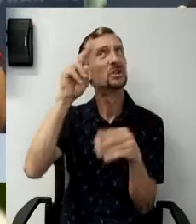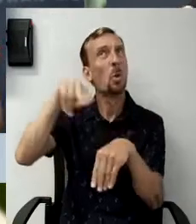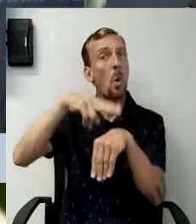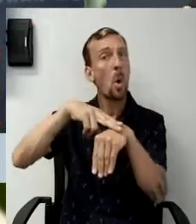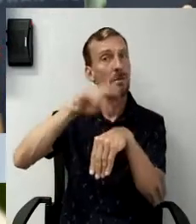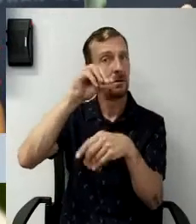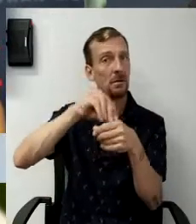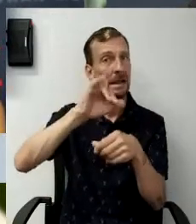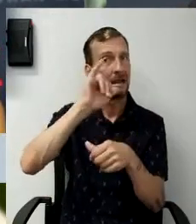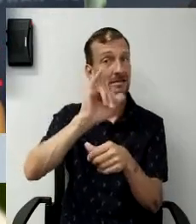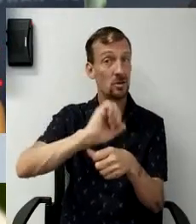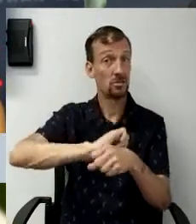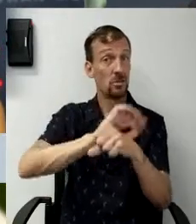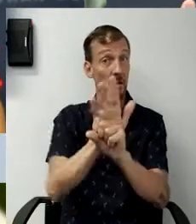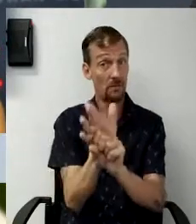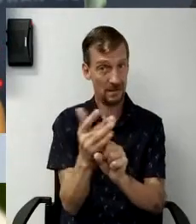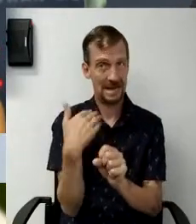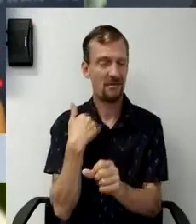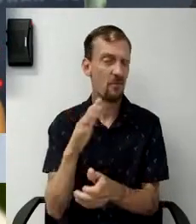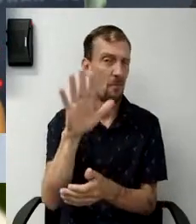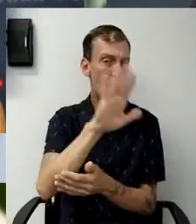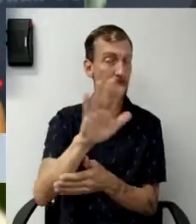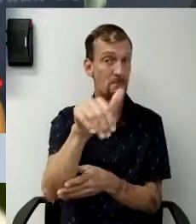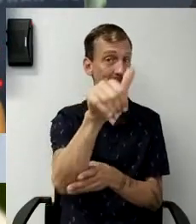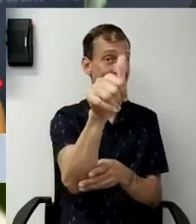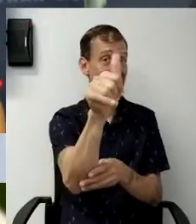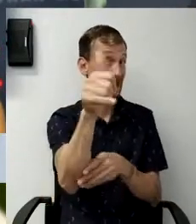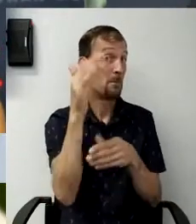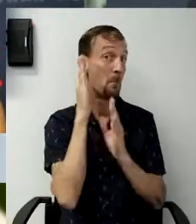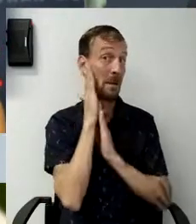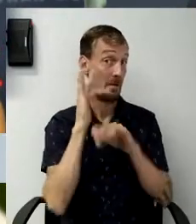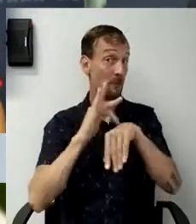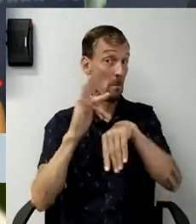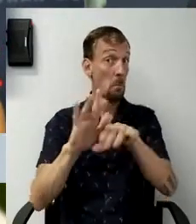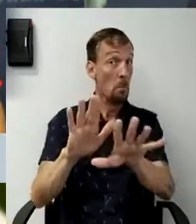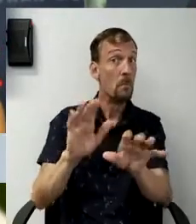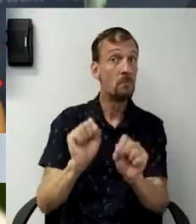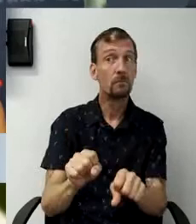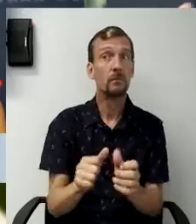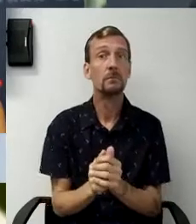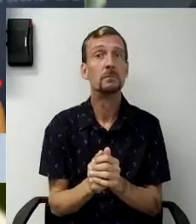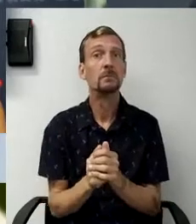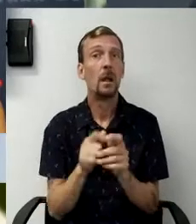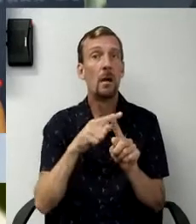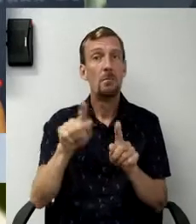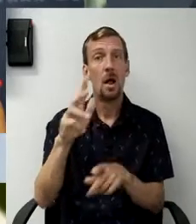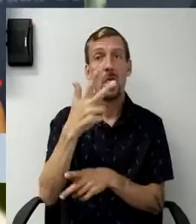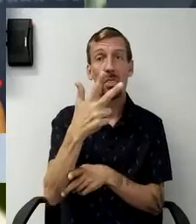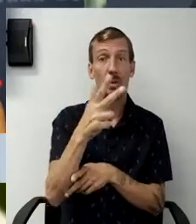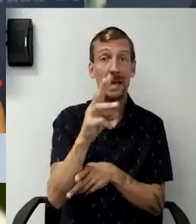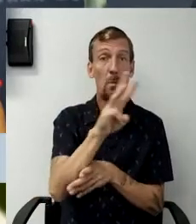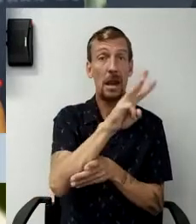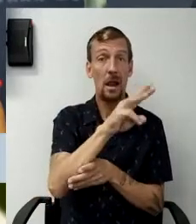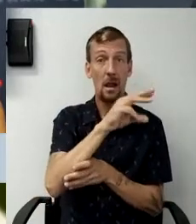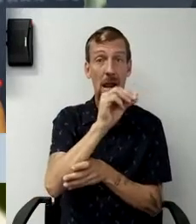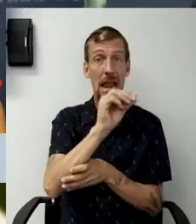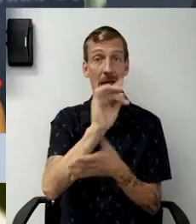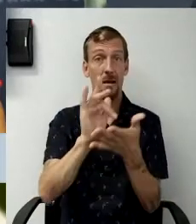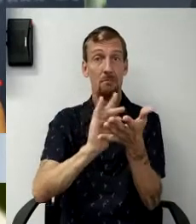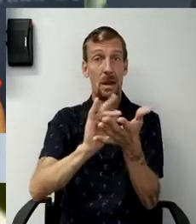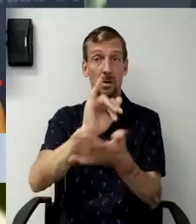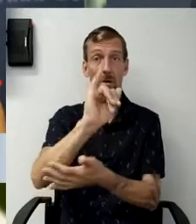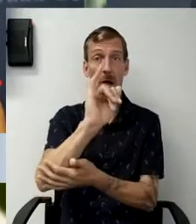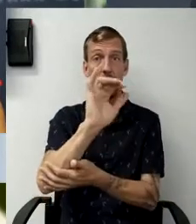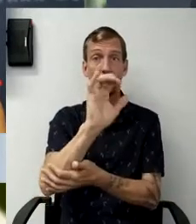now in this COVID condition, we would have 10 available beds. But both on 3 West and the medical